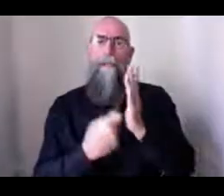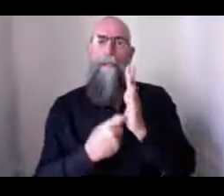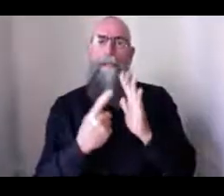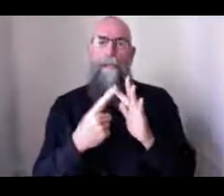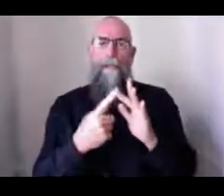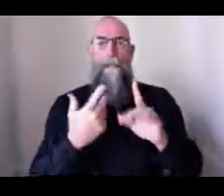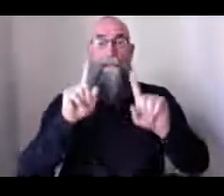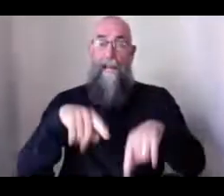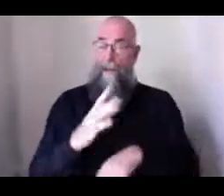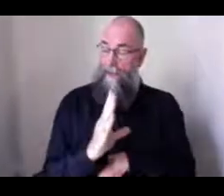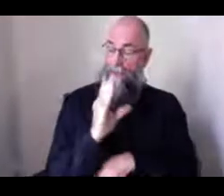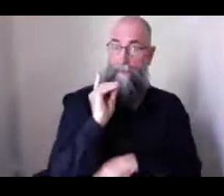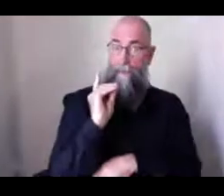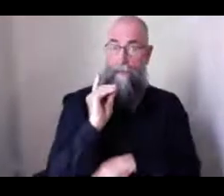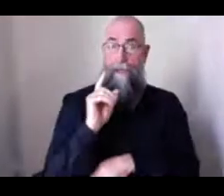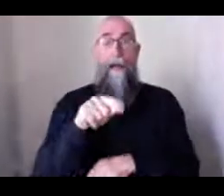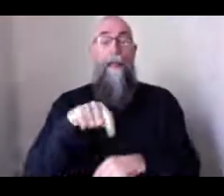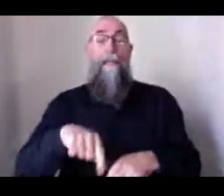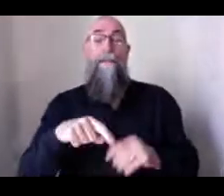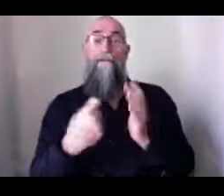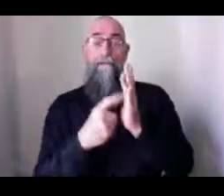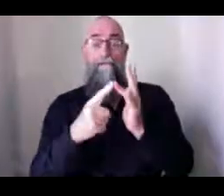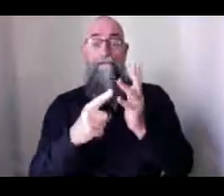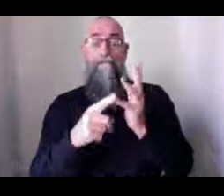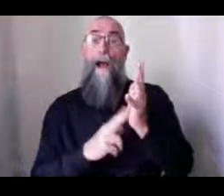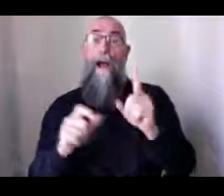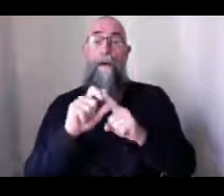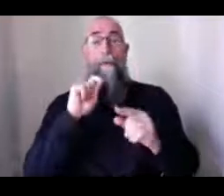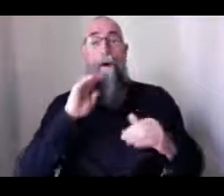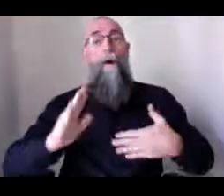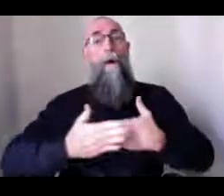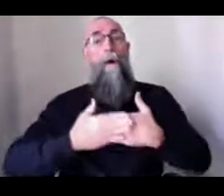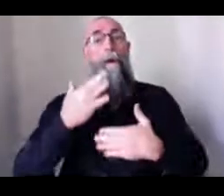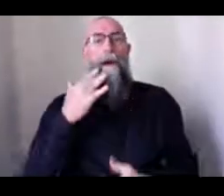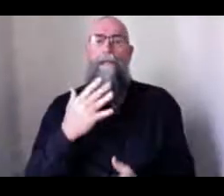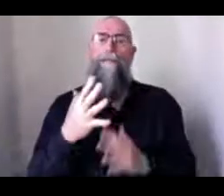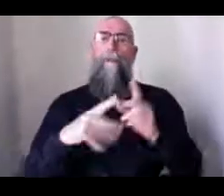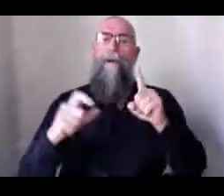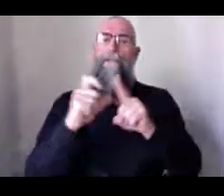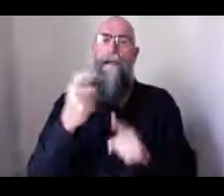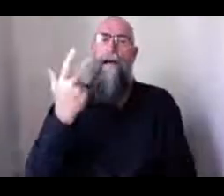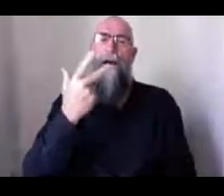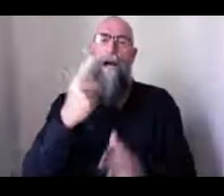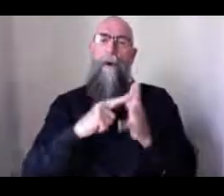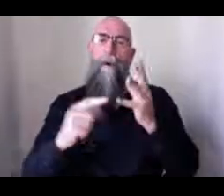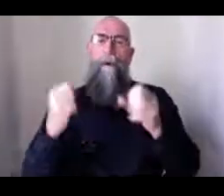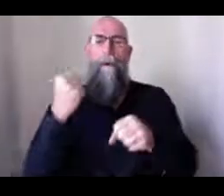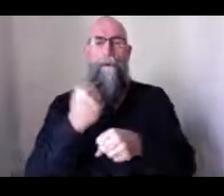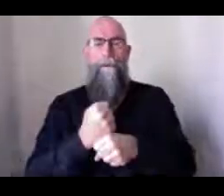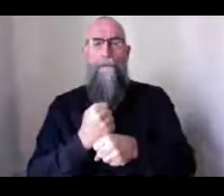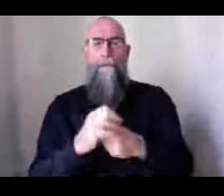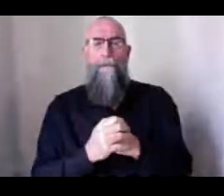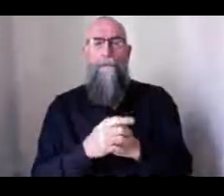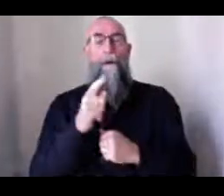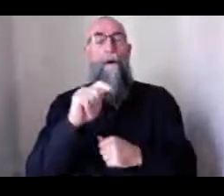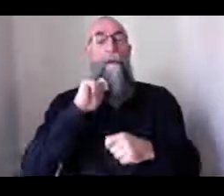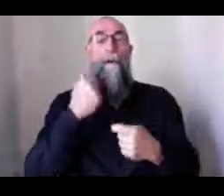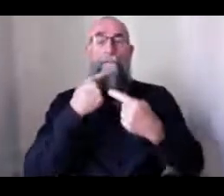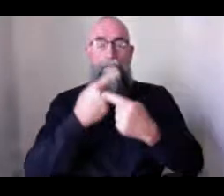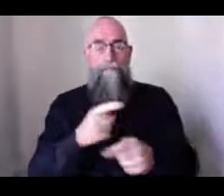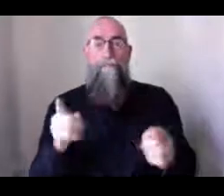And this round will close on Wednesday, the 18th of August. Outcomes will be announced in early November. So these are